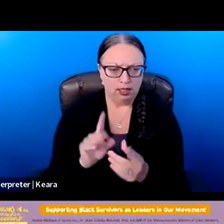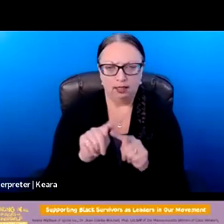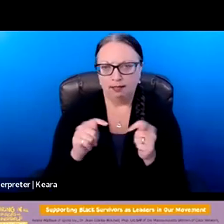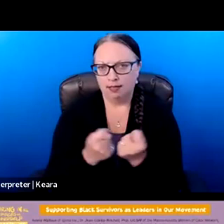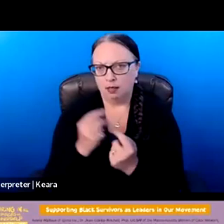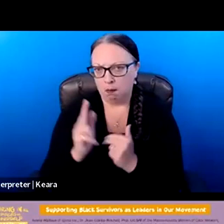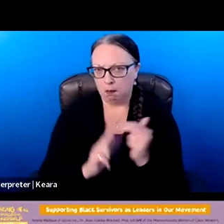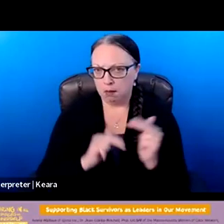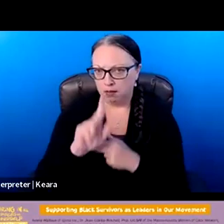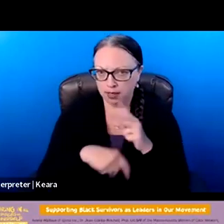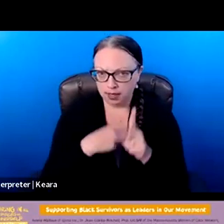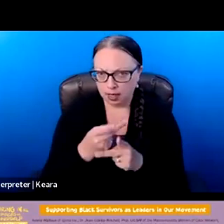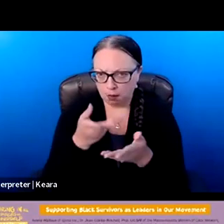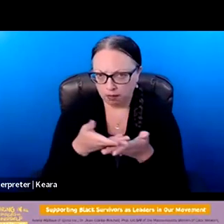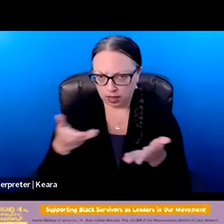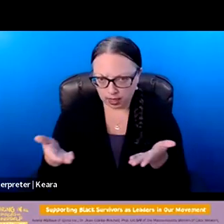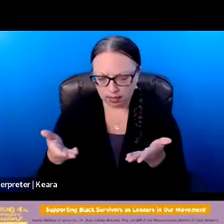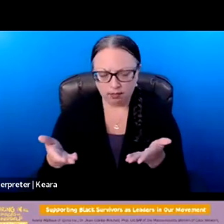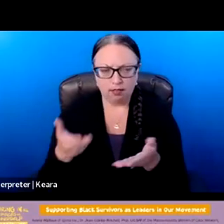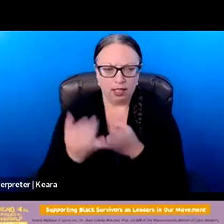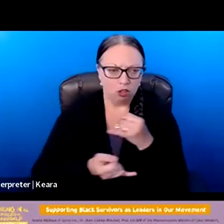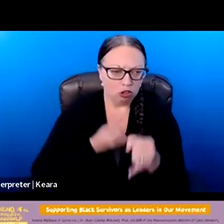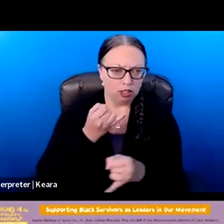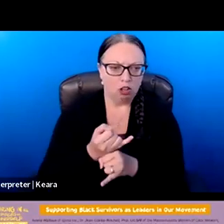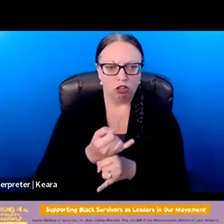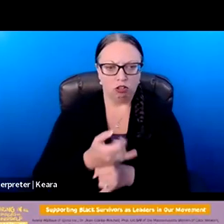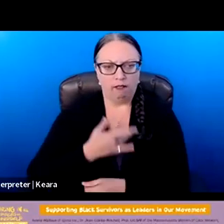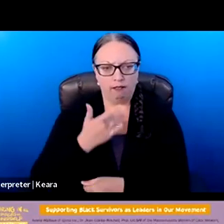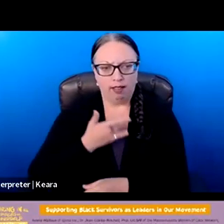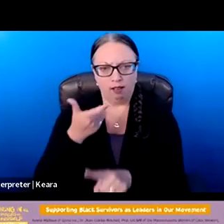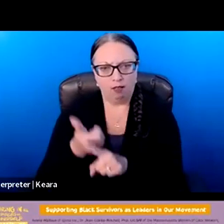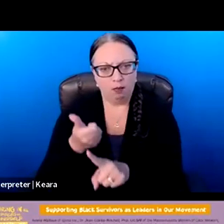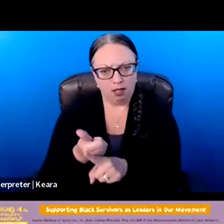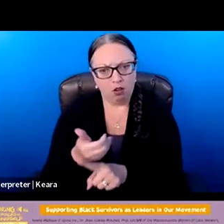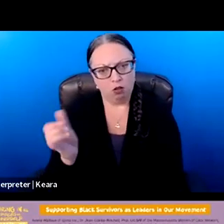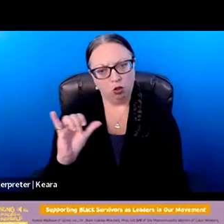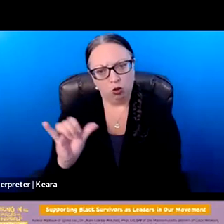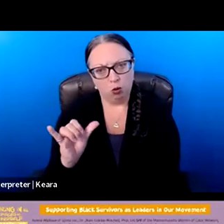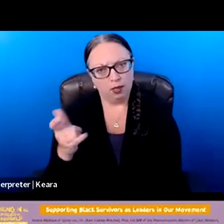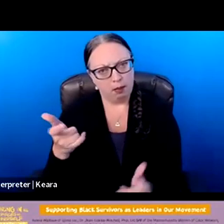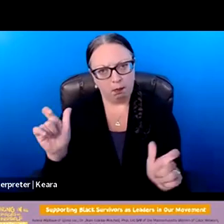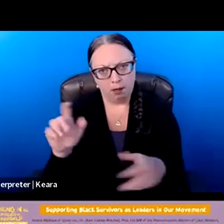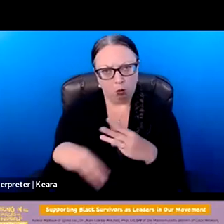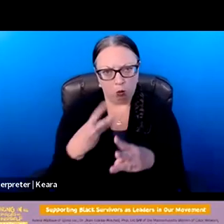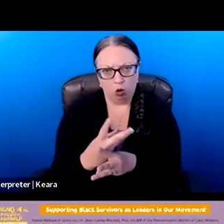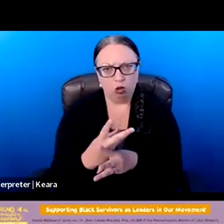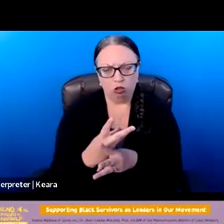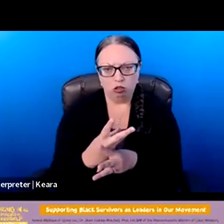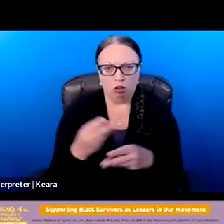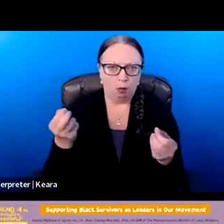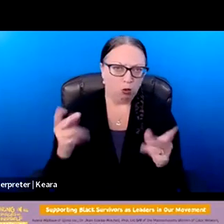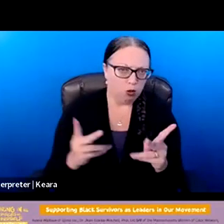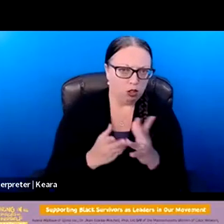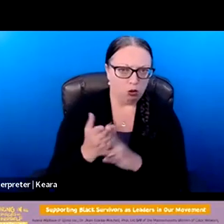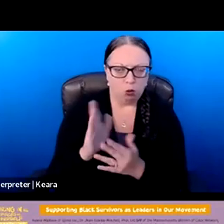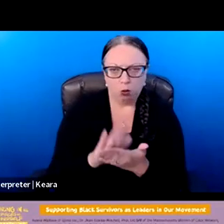things, have them have an international sense of themselves as well, because it's a big world and they may have opportunities through school